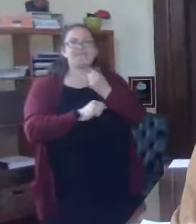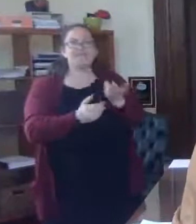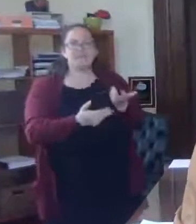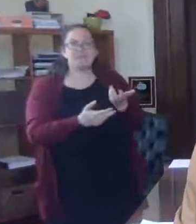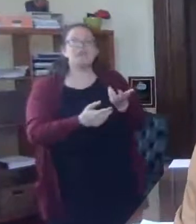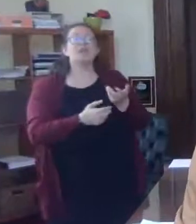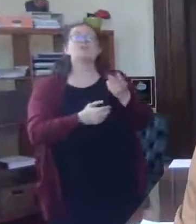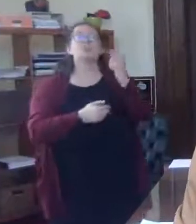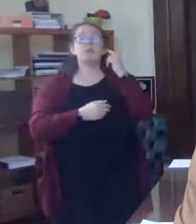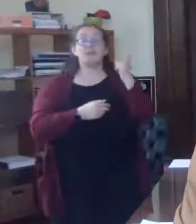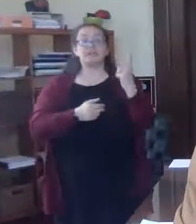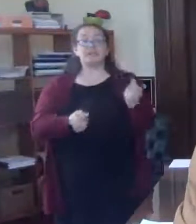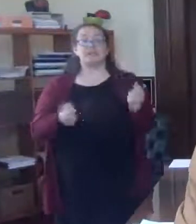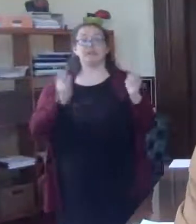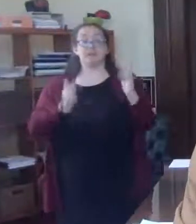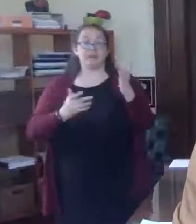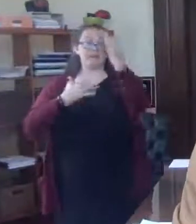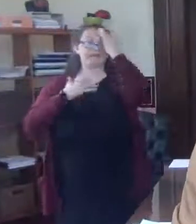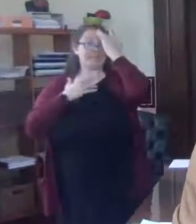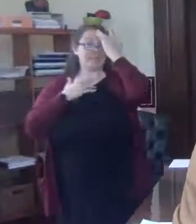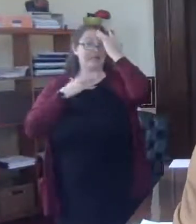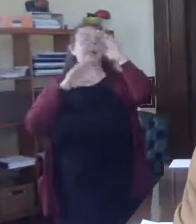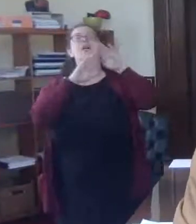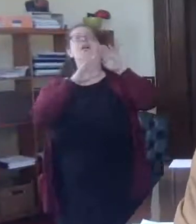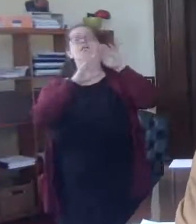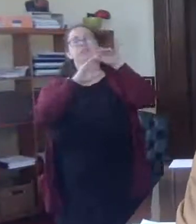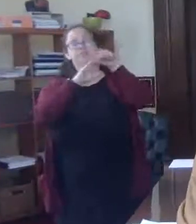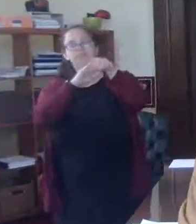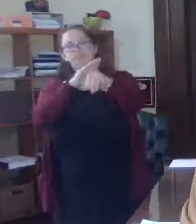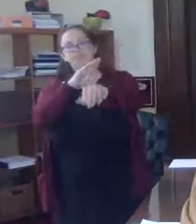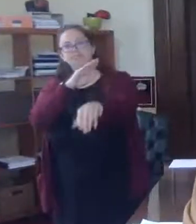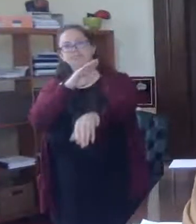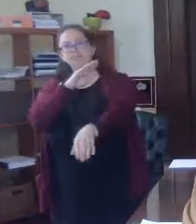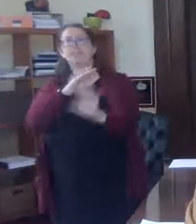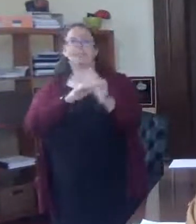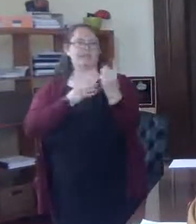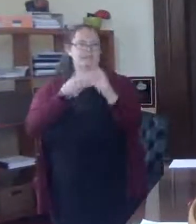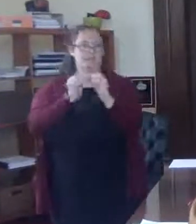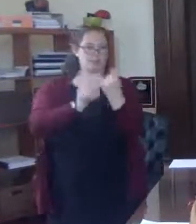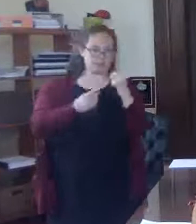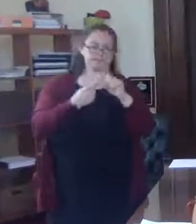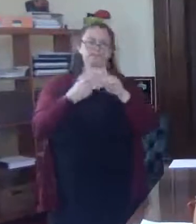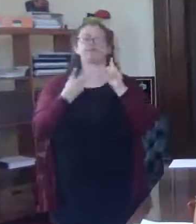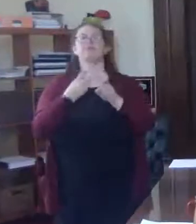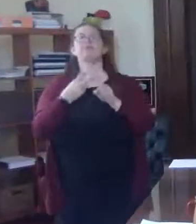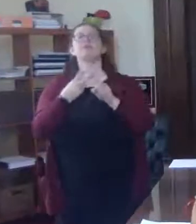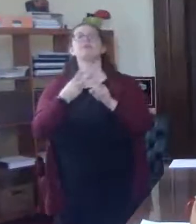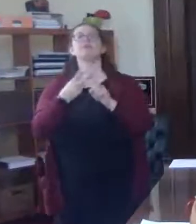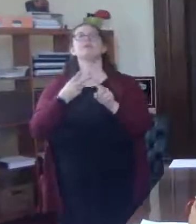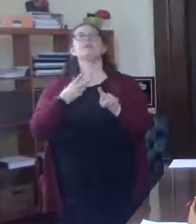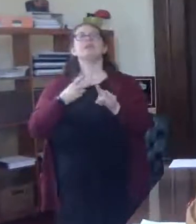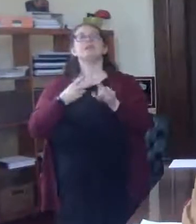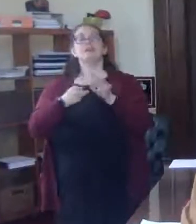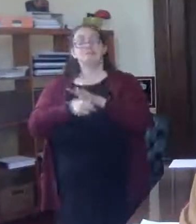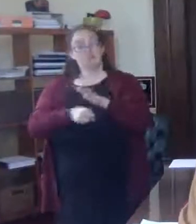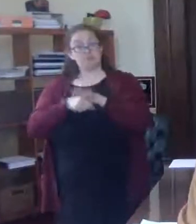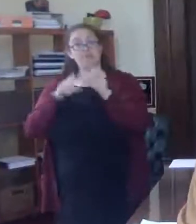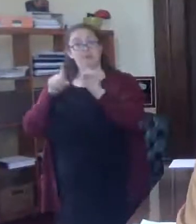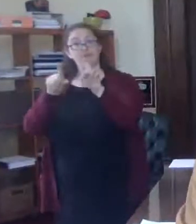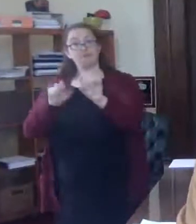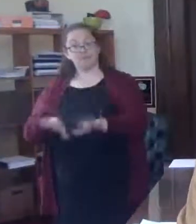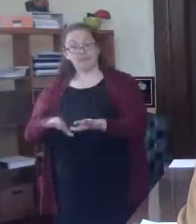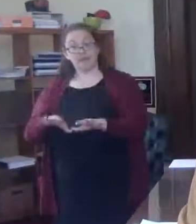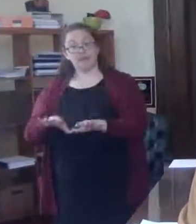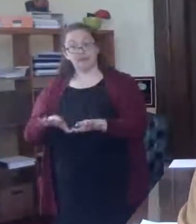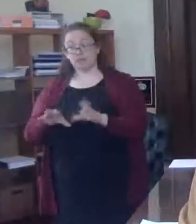positive cases that we're getting. That's number one. Number two, having enough tests available to test everybody